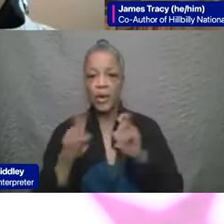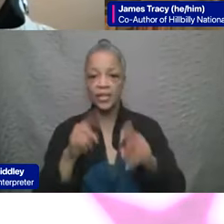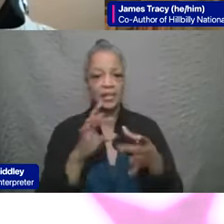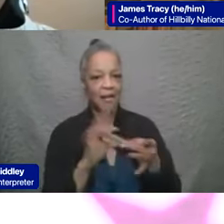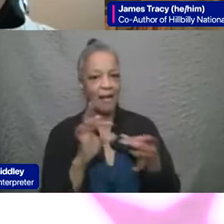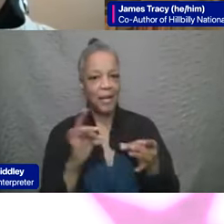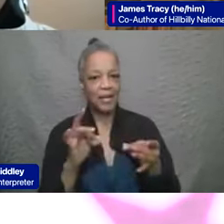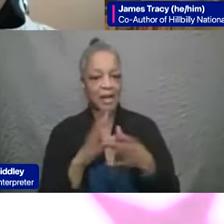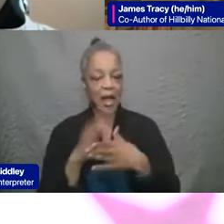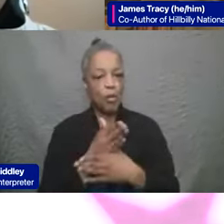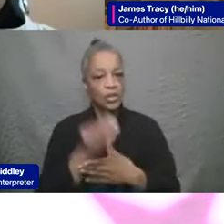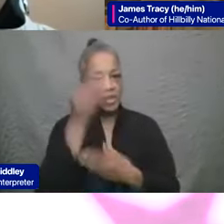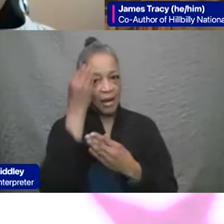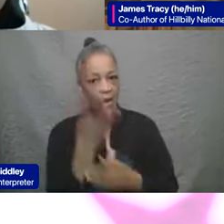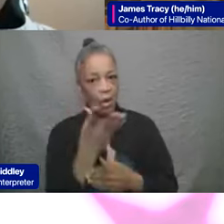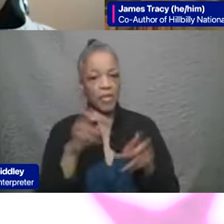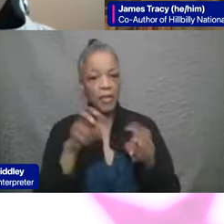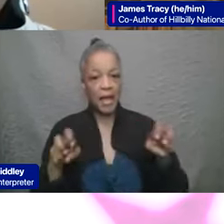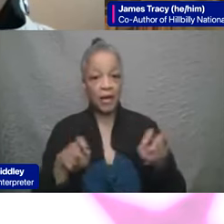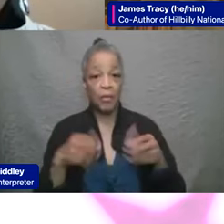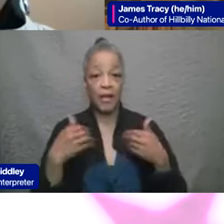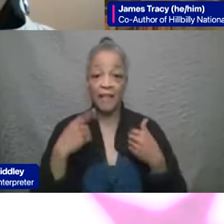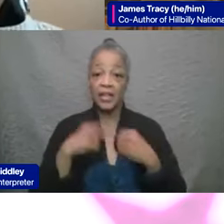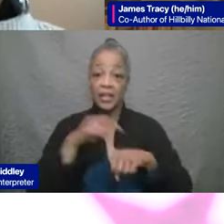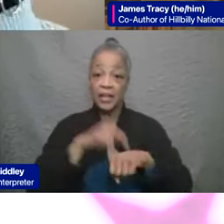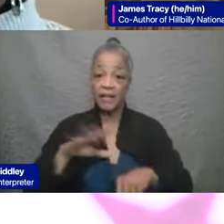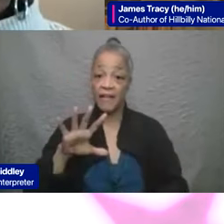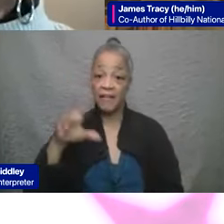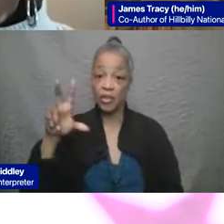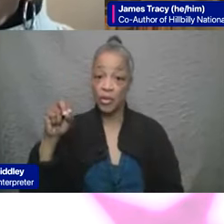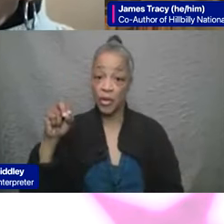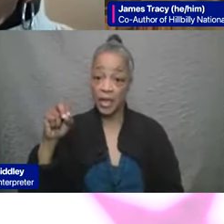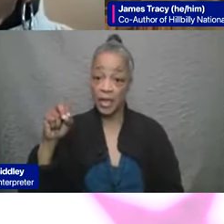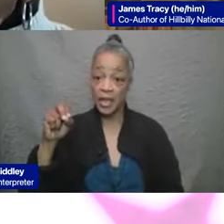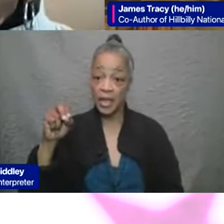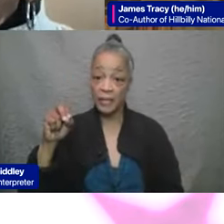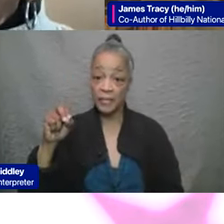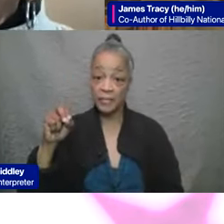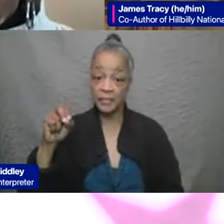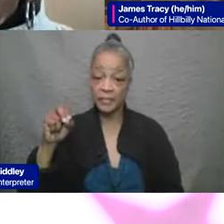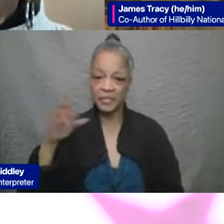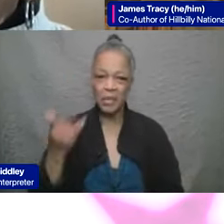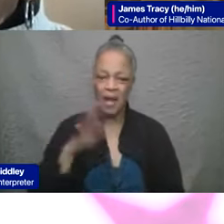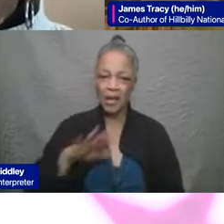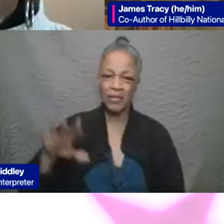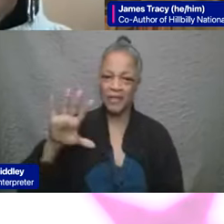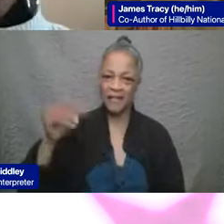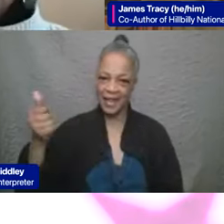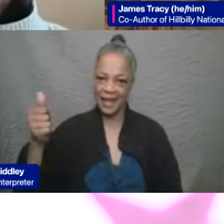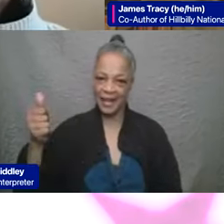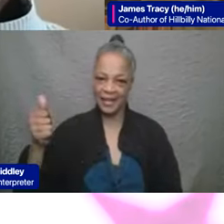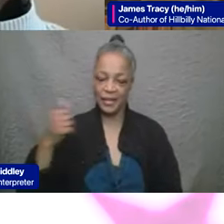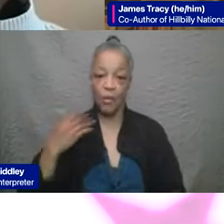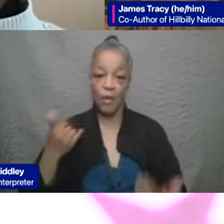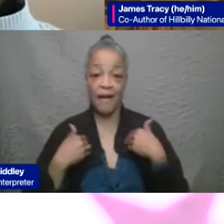I'll share it with the panelists. We have until 5:30, so we want to have at least, it's about 5:10 right now, so we want to have the balance